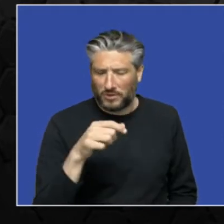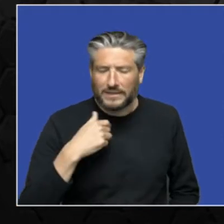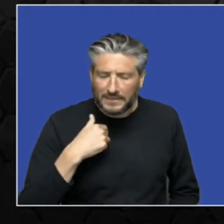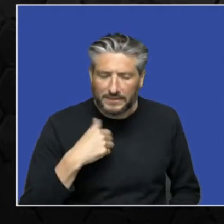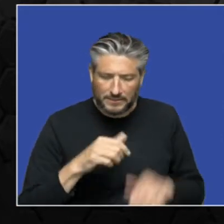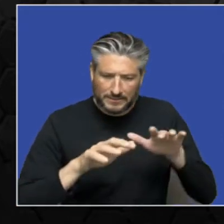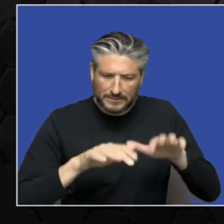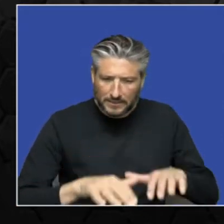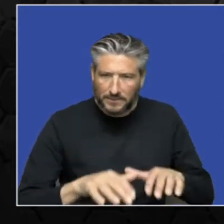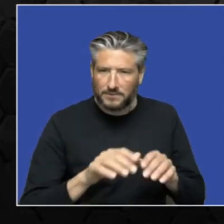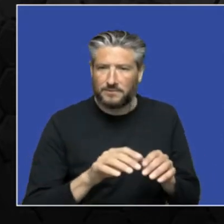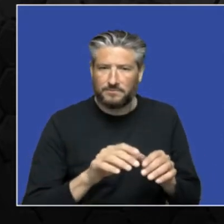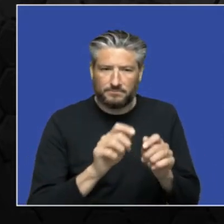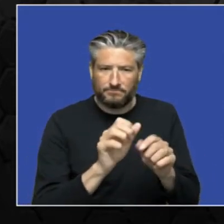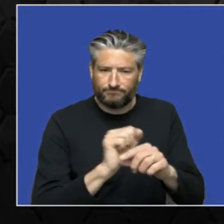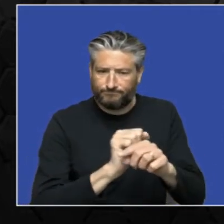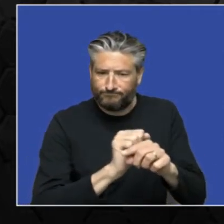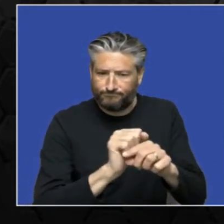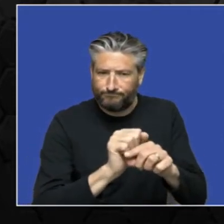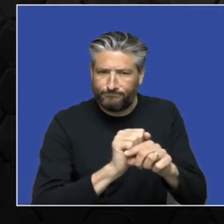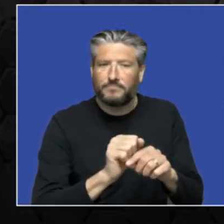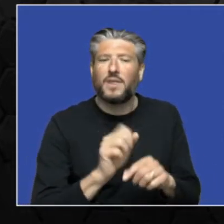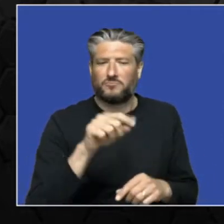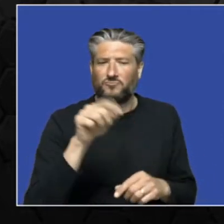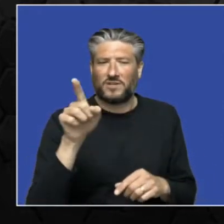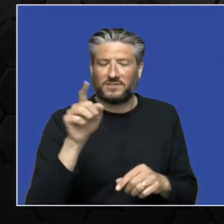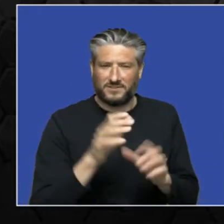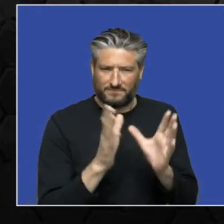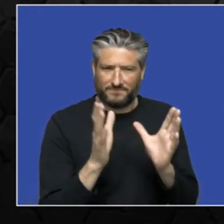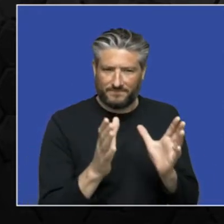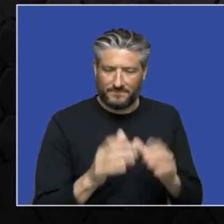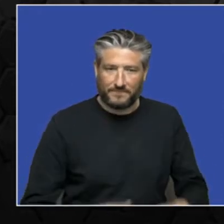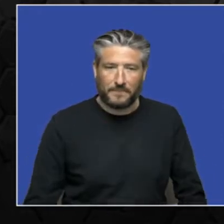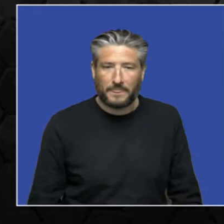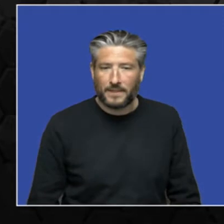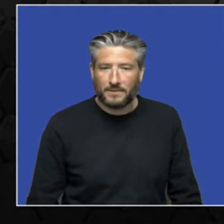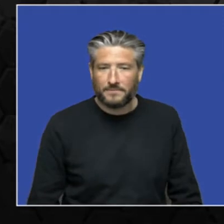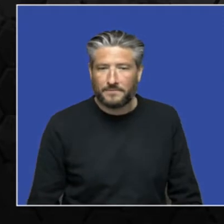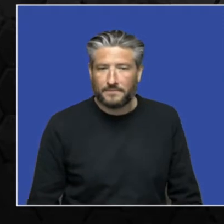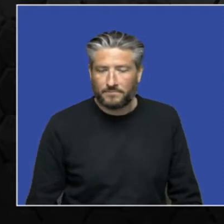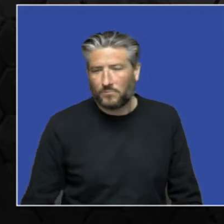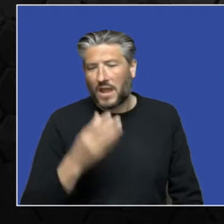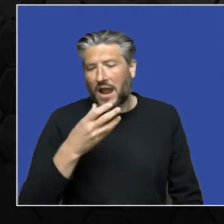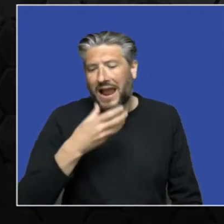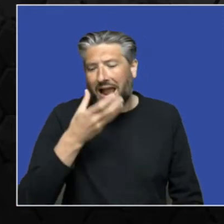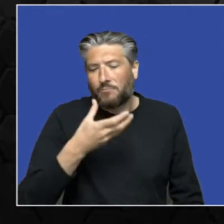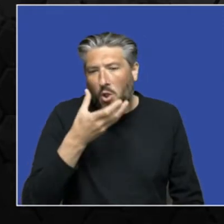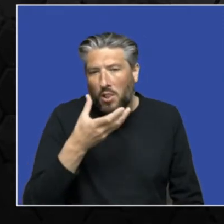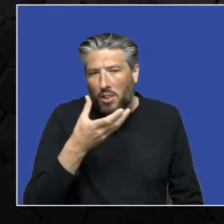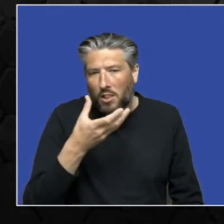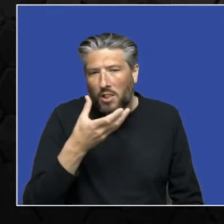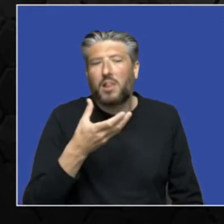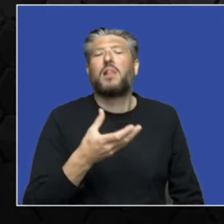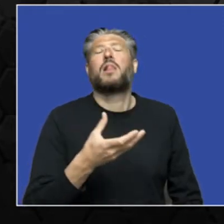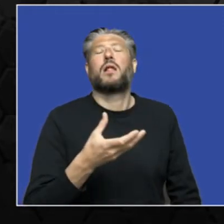here. We of course want the picture that looks like an apple to only be part of the apple class.